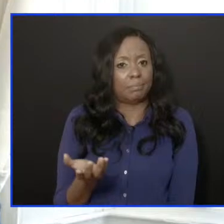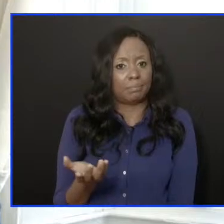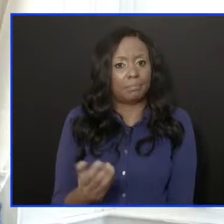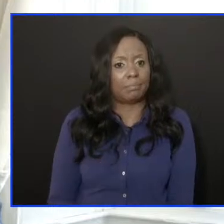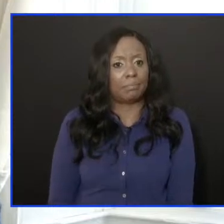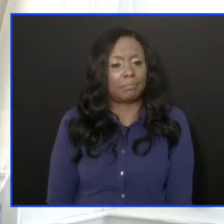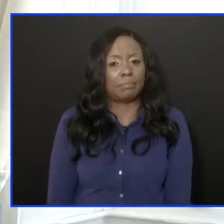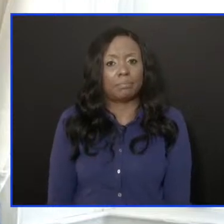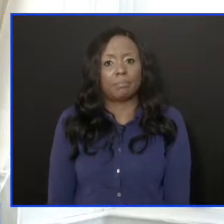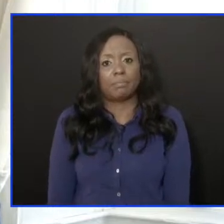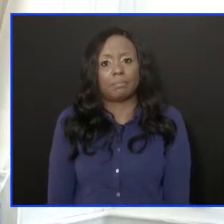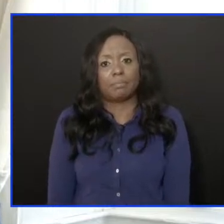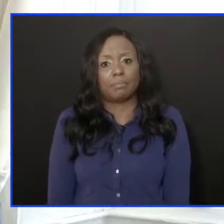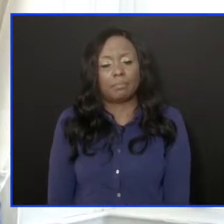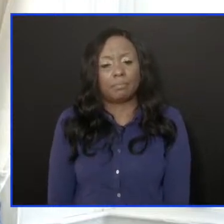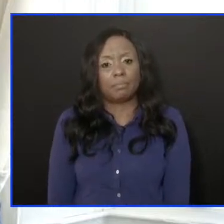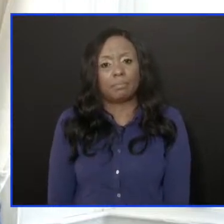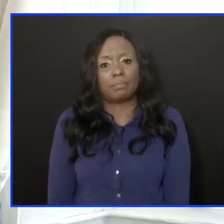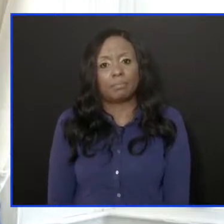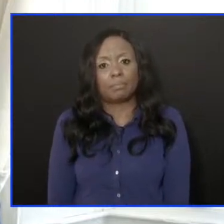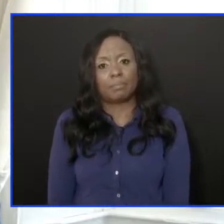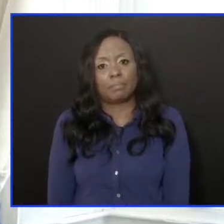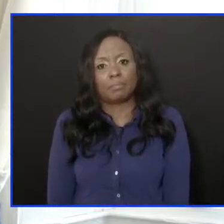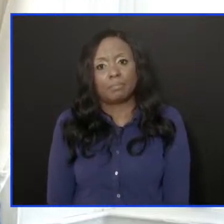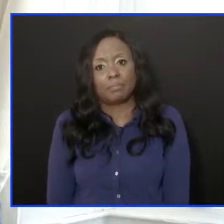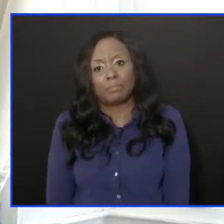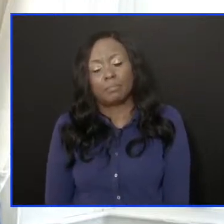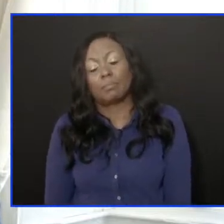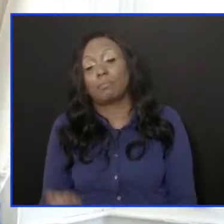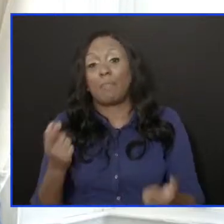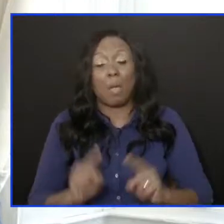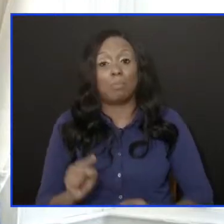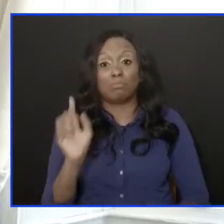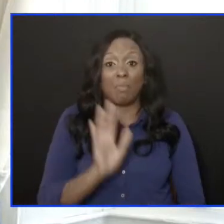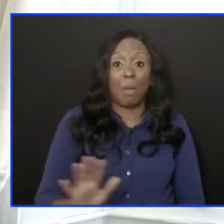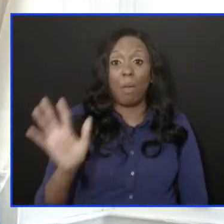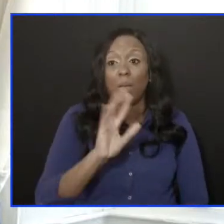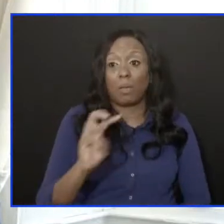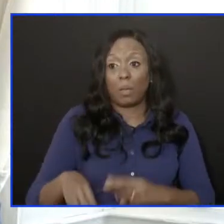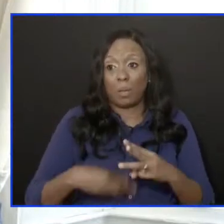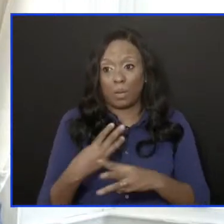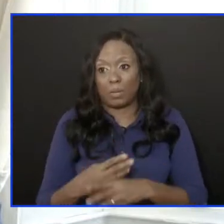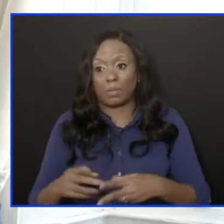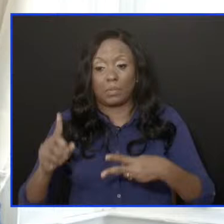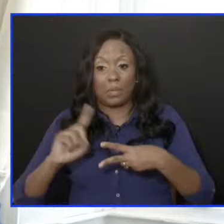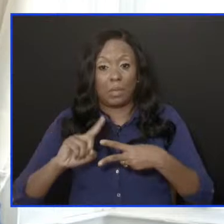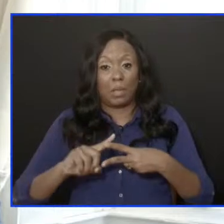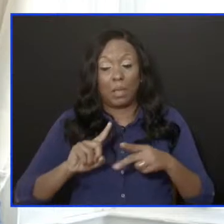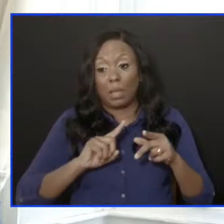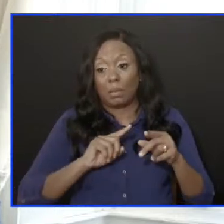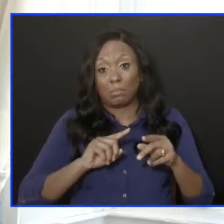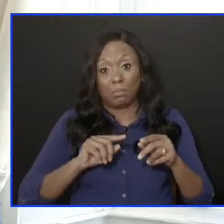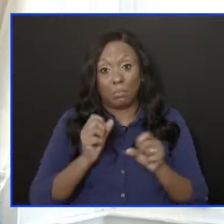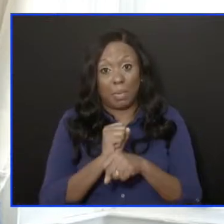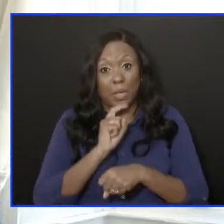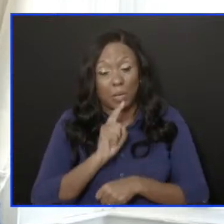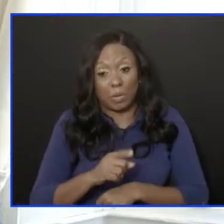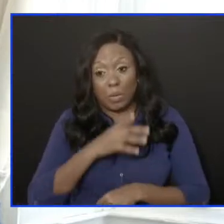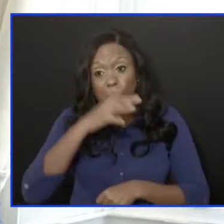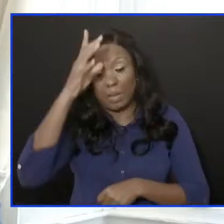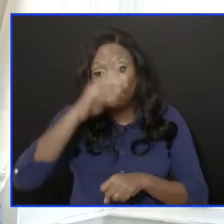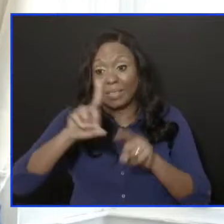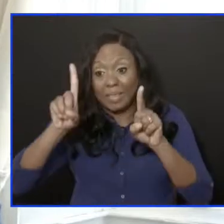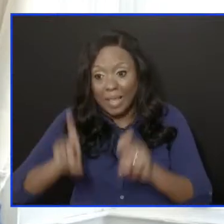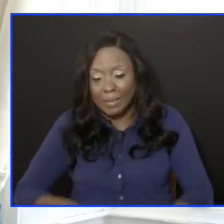stark reality. And this is no different as has happened across the globe. So get them tested and get them to us. And play